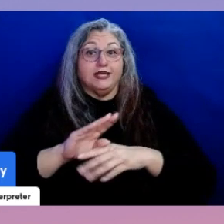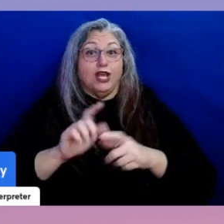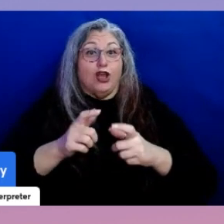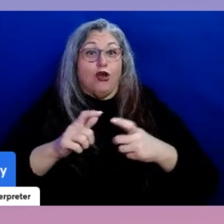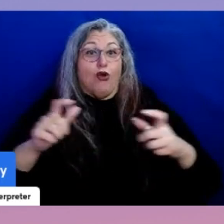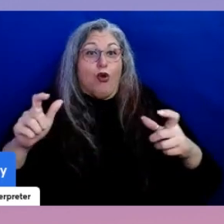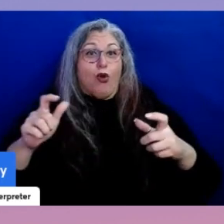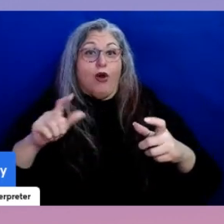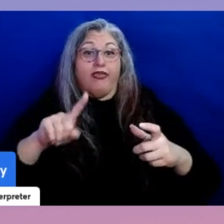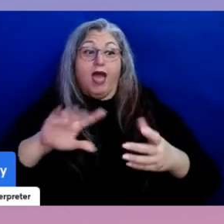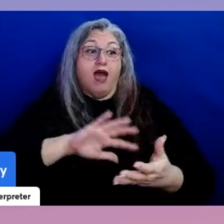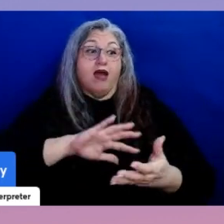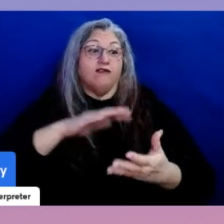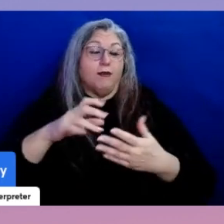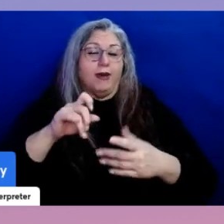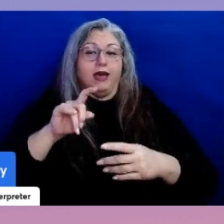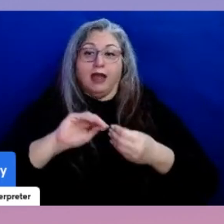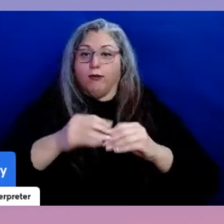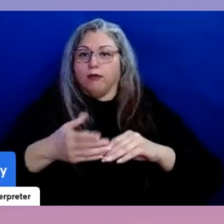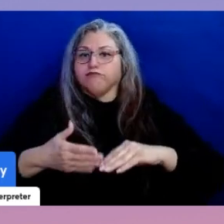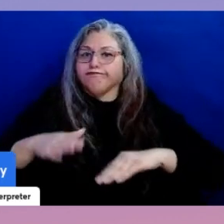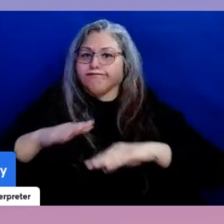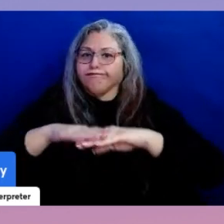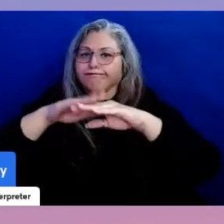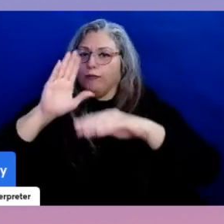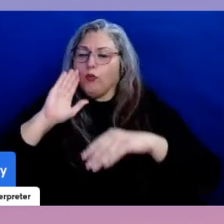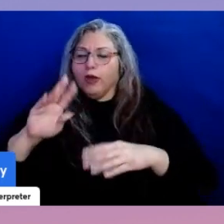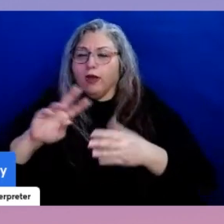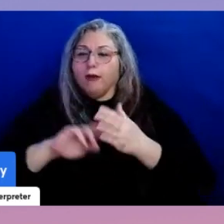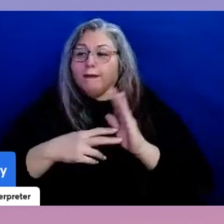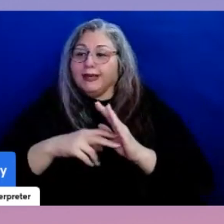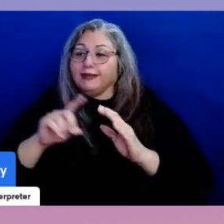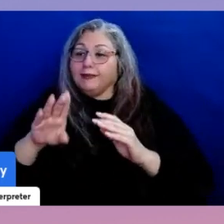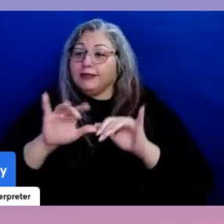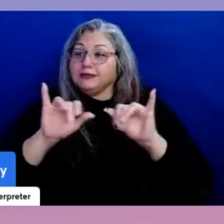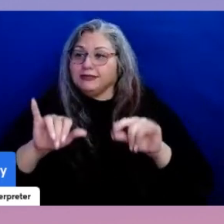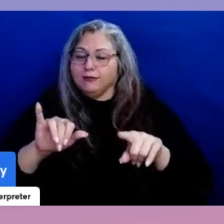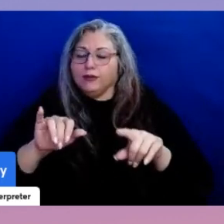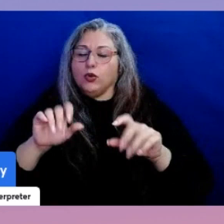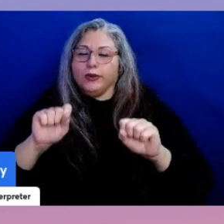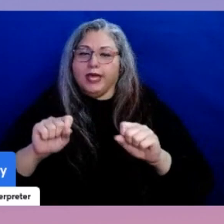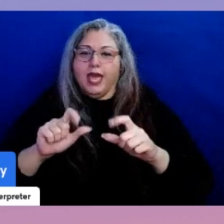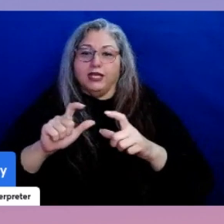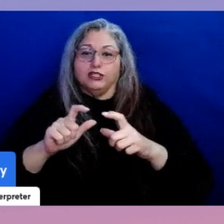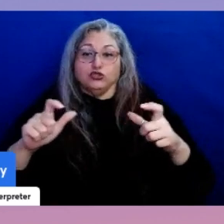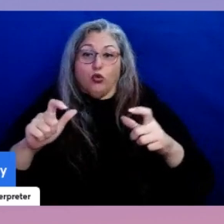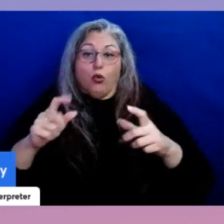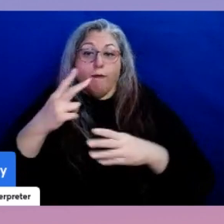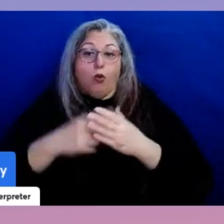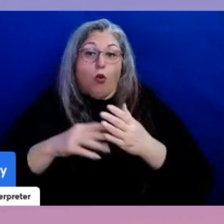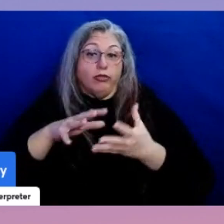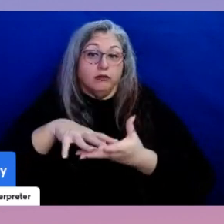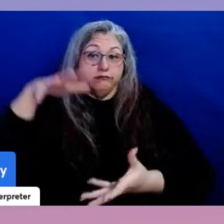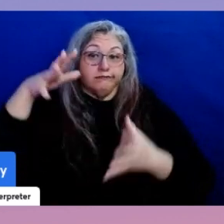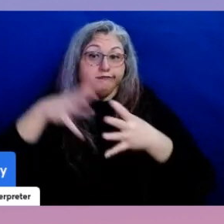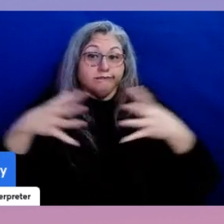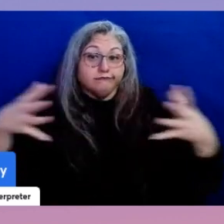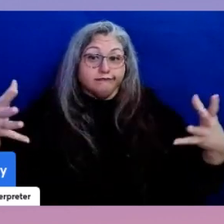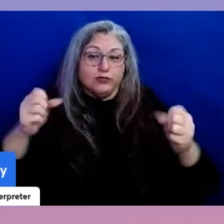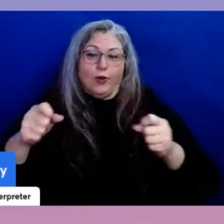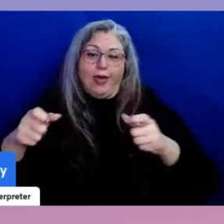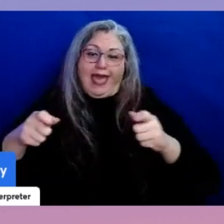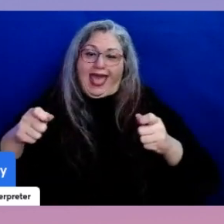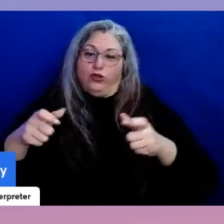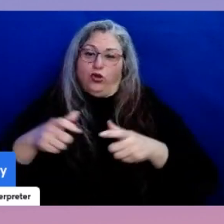also increases. Ensuring that a database system can scale horizontally or vertically to handle this growth without